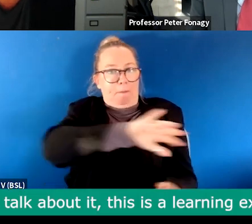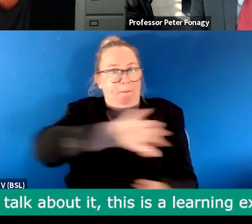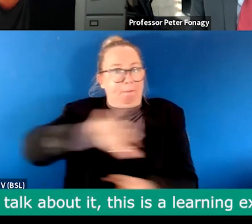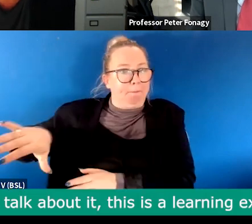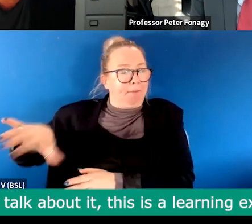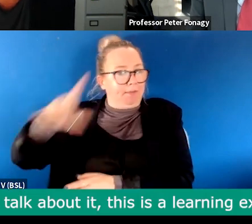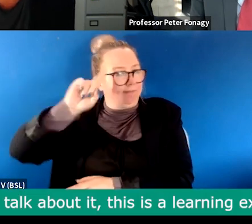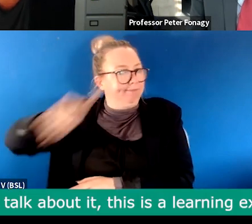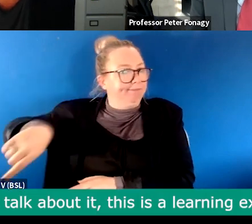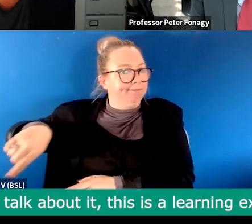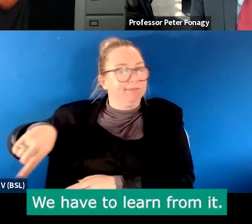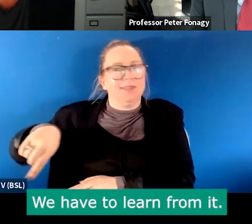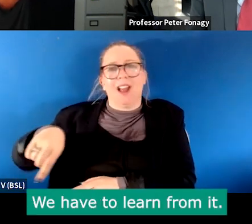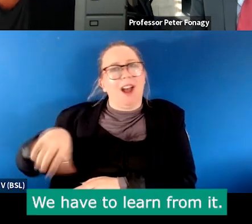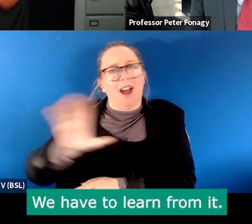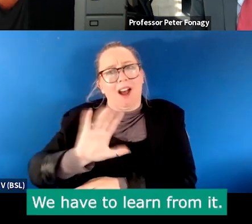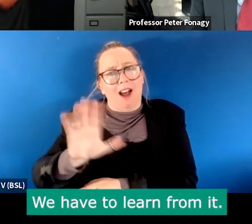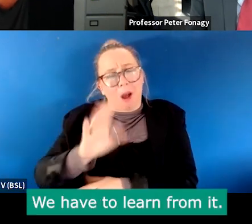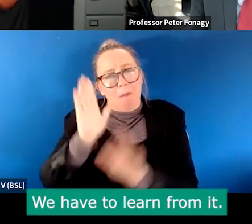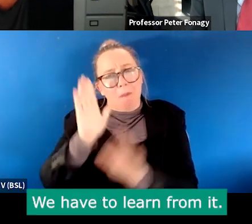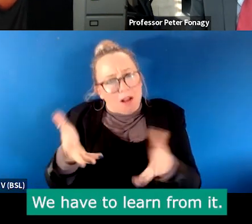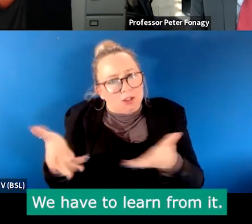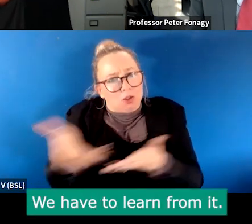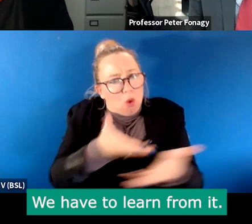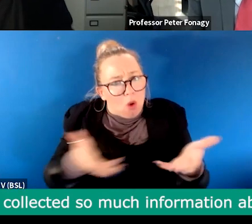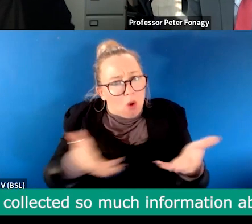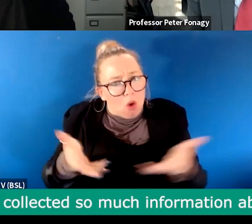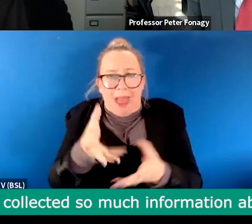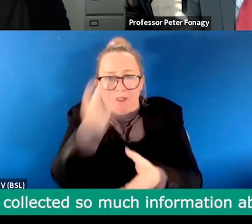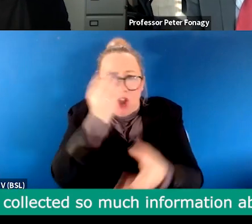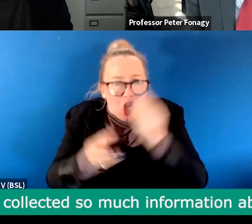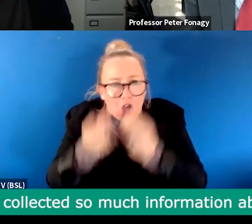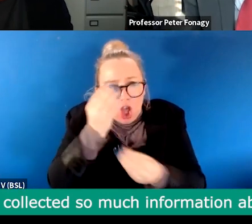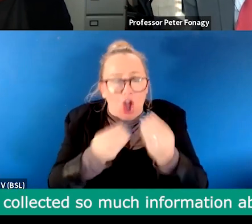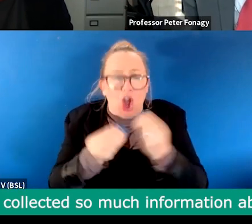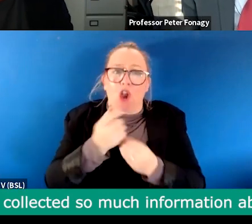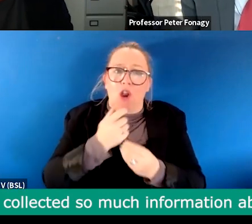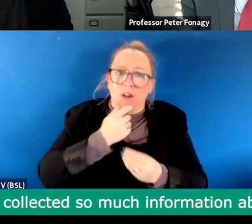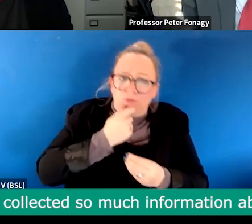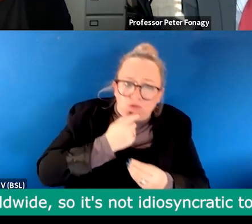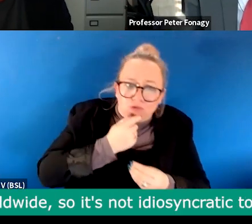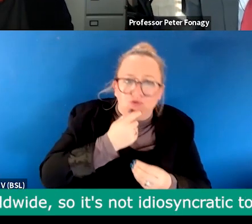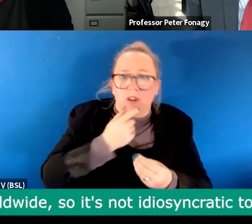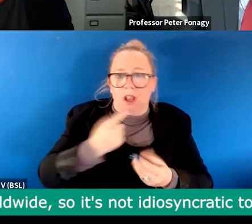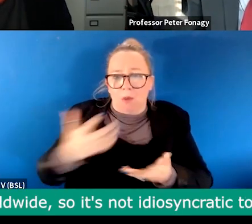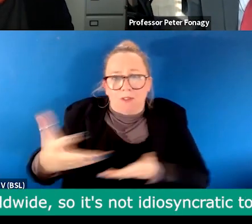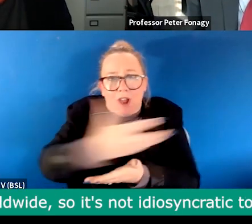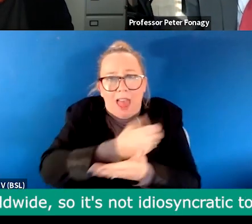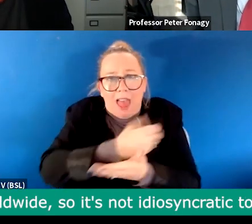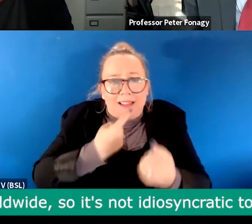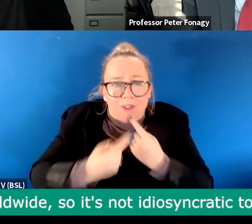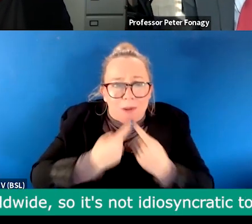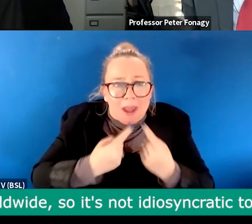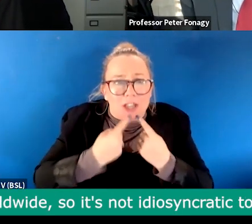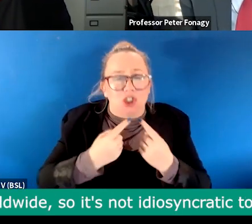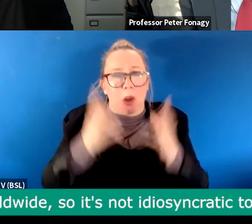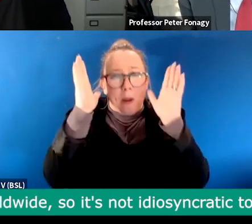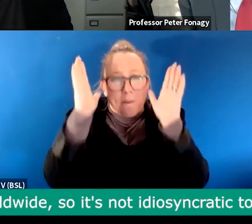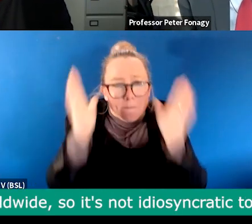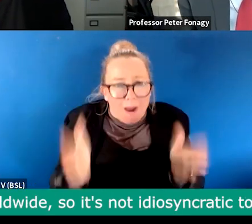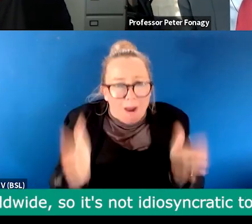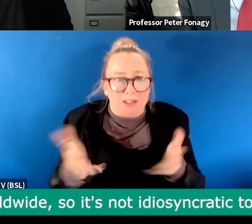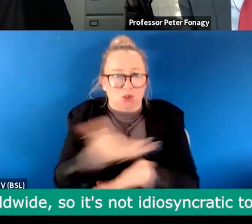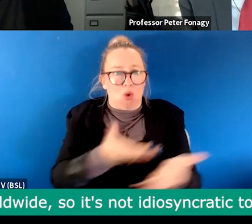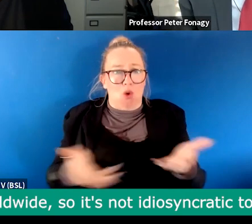Whereas this is a learning experience. We have to learn from it. We've collected so much information about it. It's worldwide, so it's